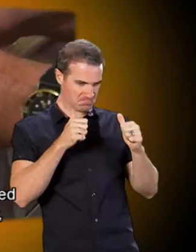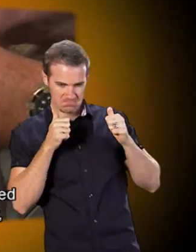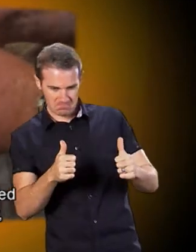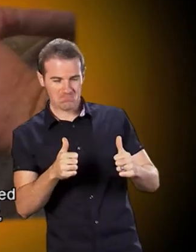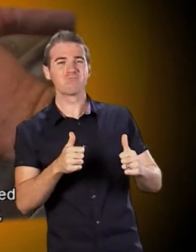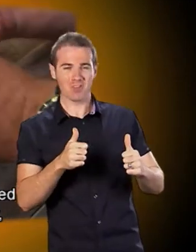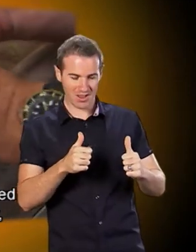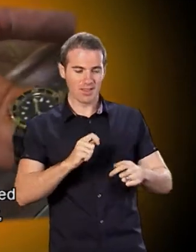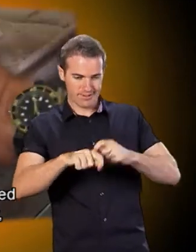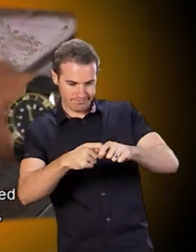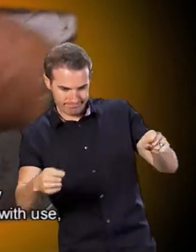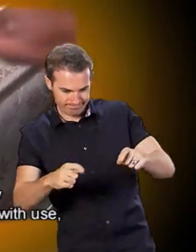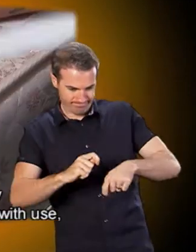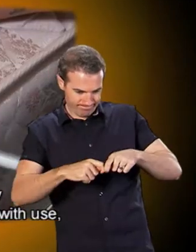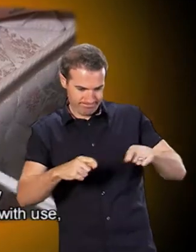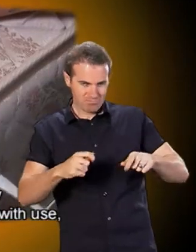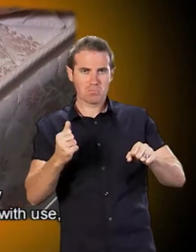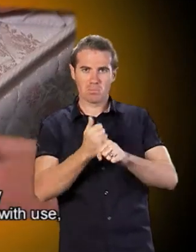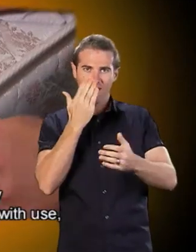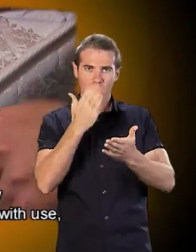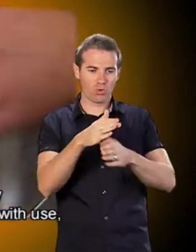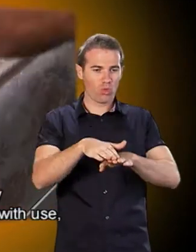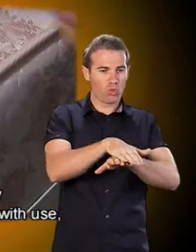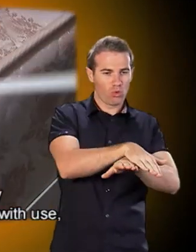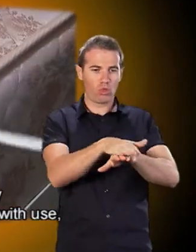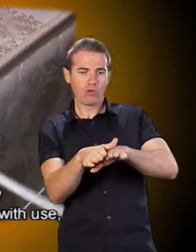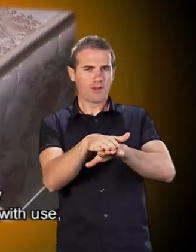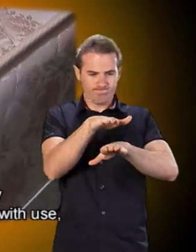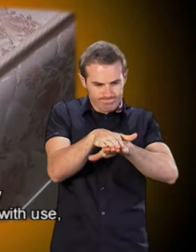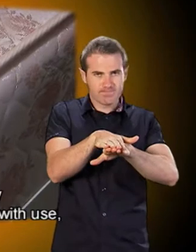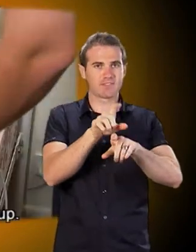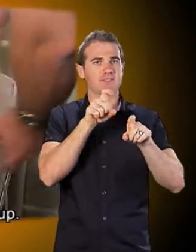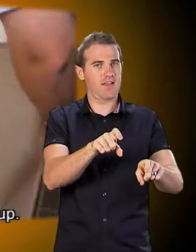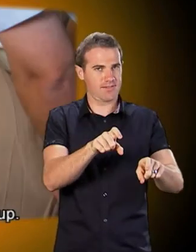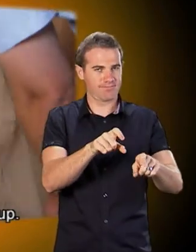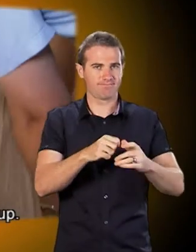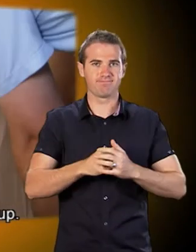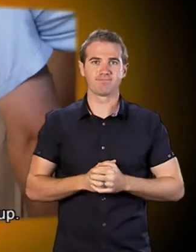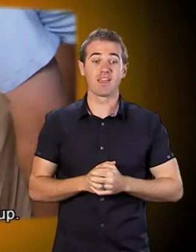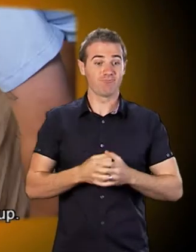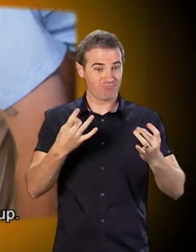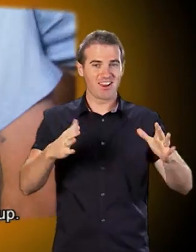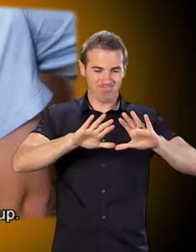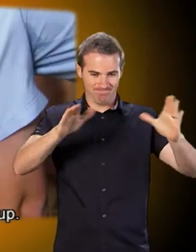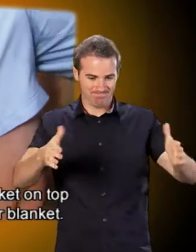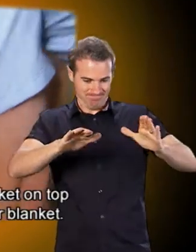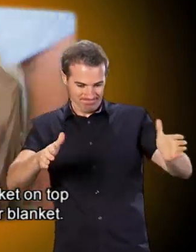Once you're satisfied it's in good order, secure it properly so it doesn't get creased with use and make the bed up.